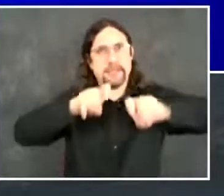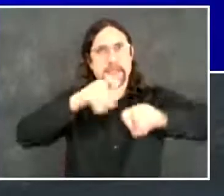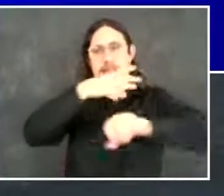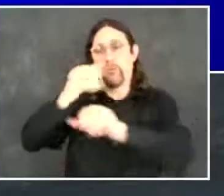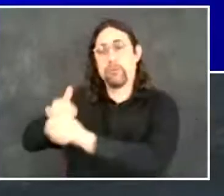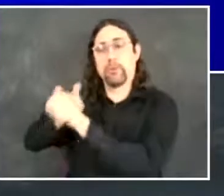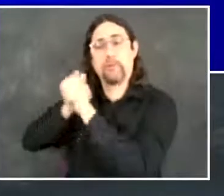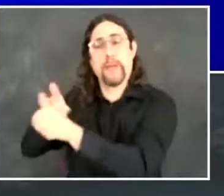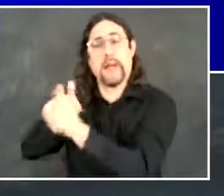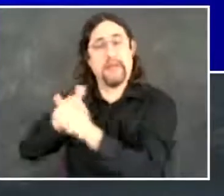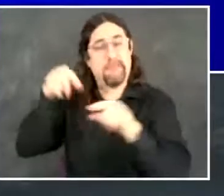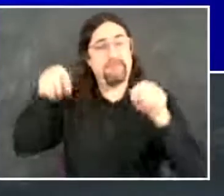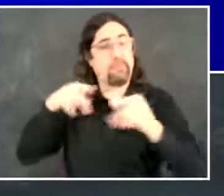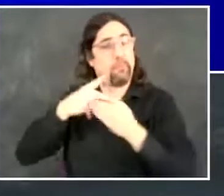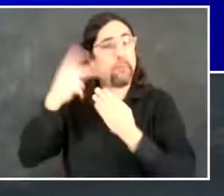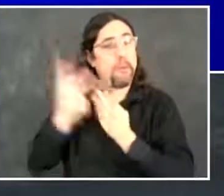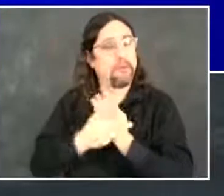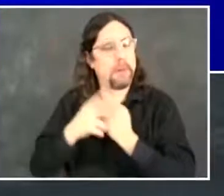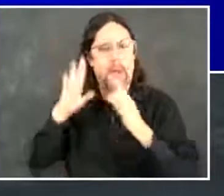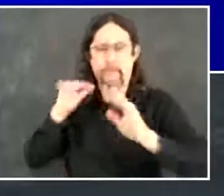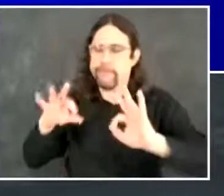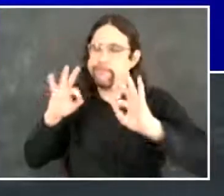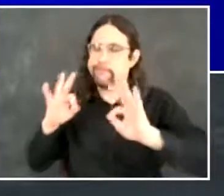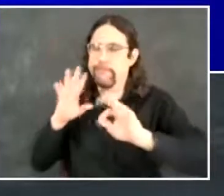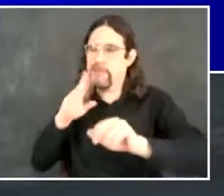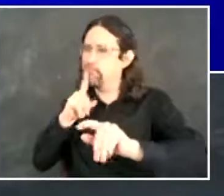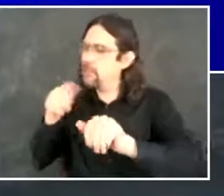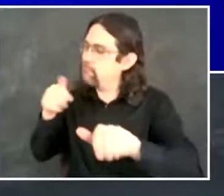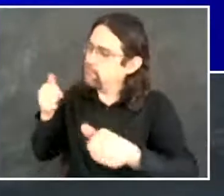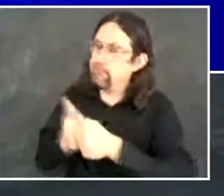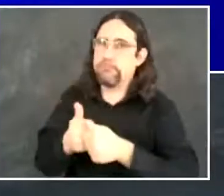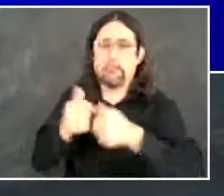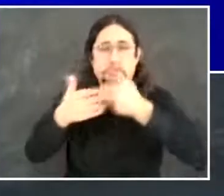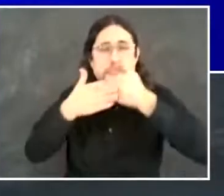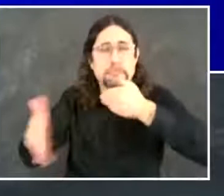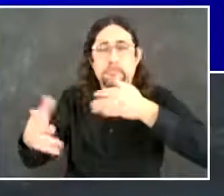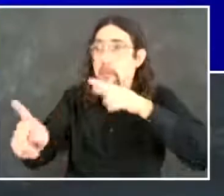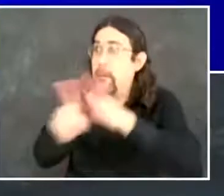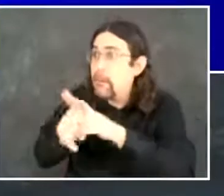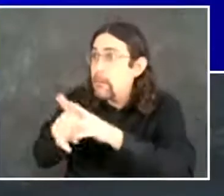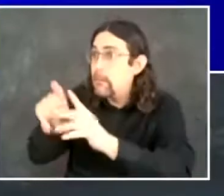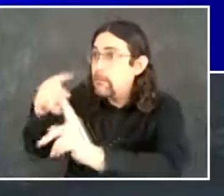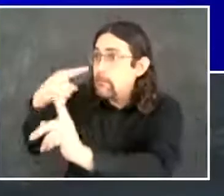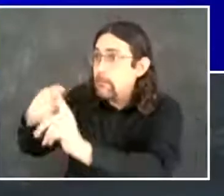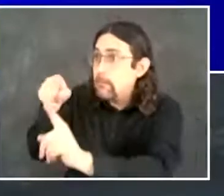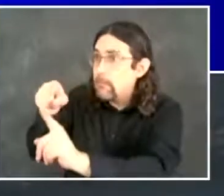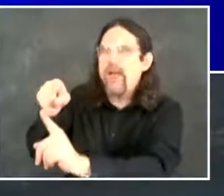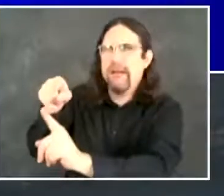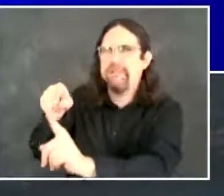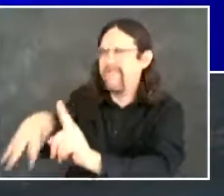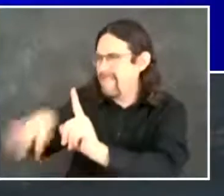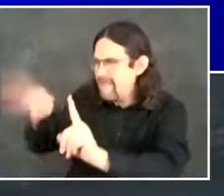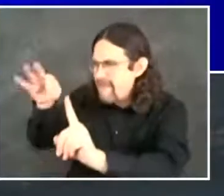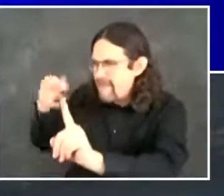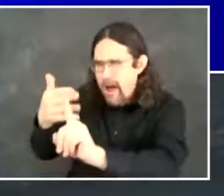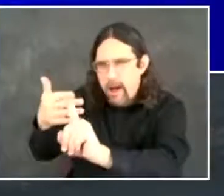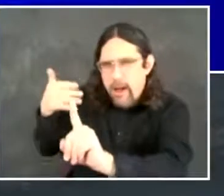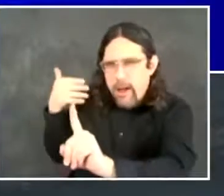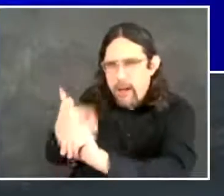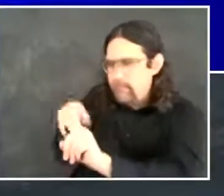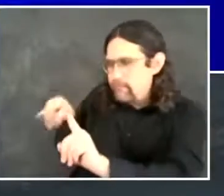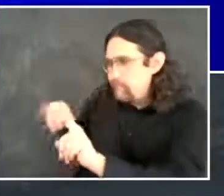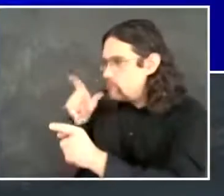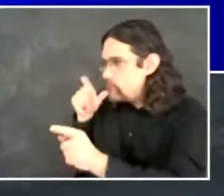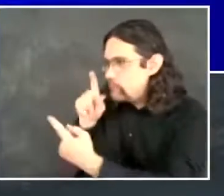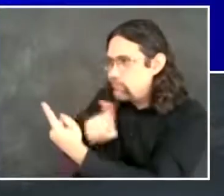woods when it comes to that point about plateauing. Right now it looks really good, but we are not to a point where we can say we are absolutely sure